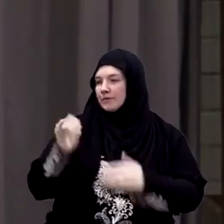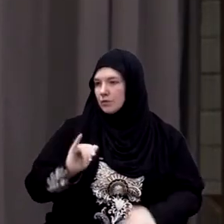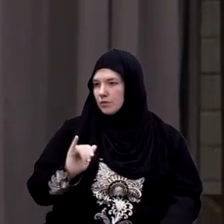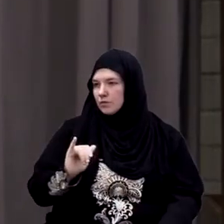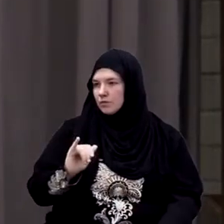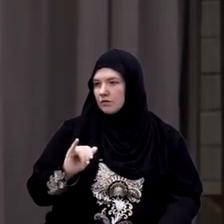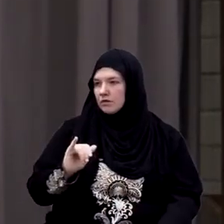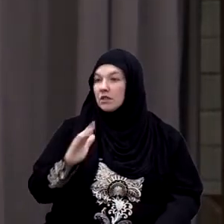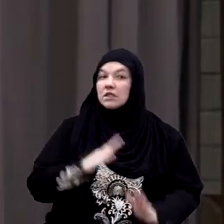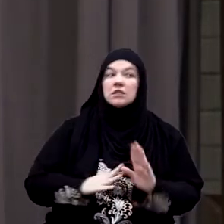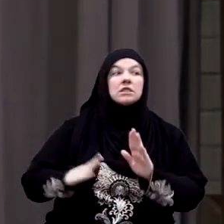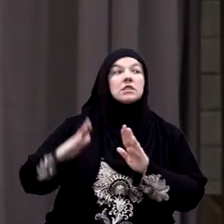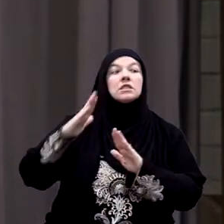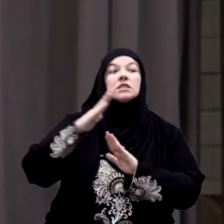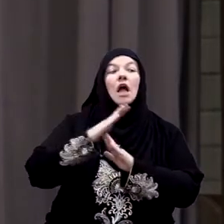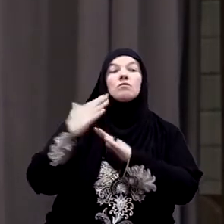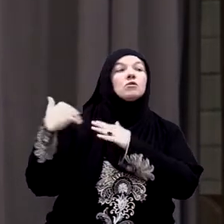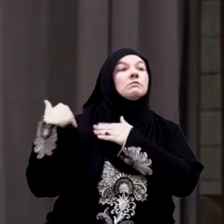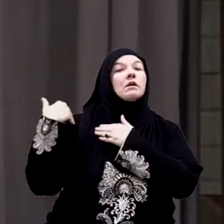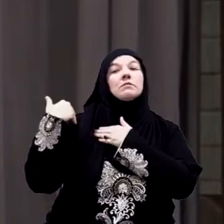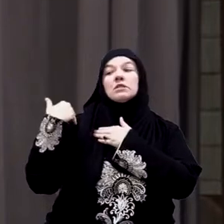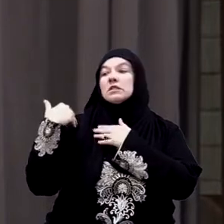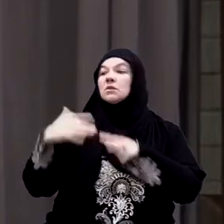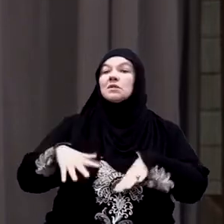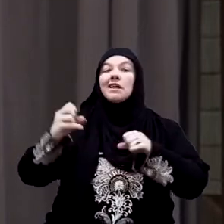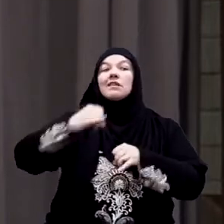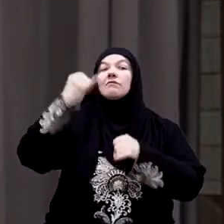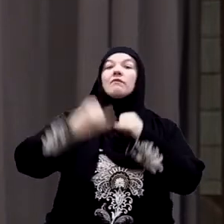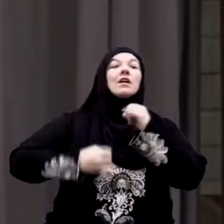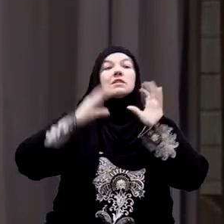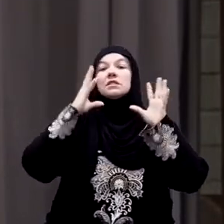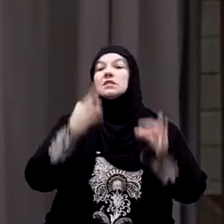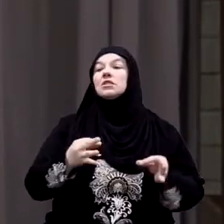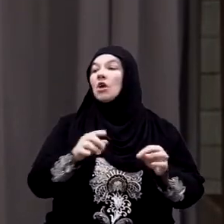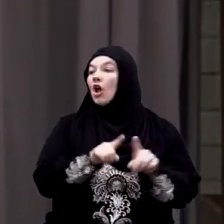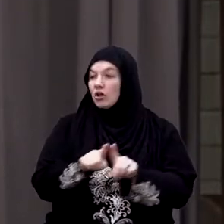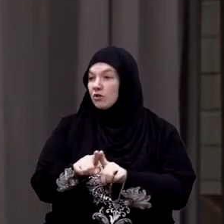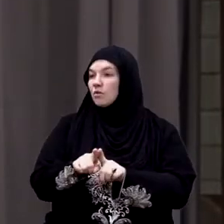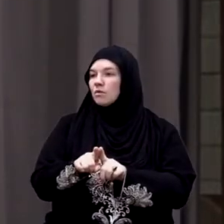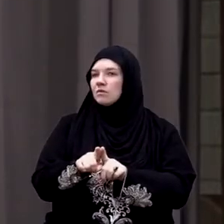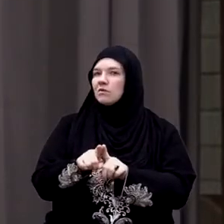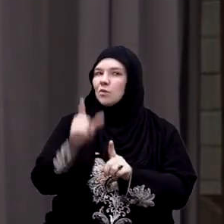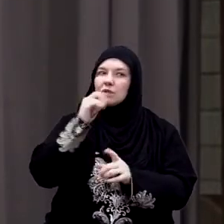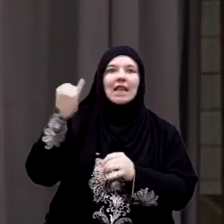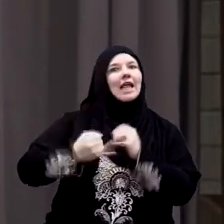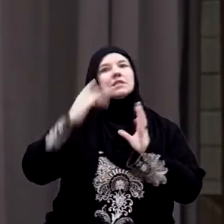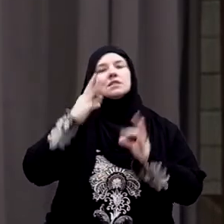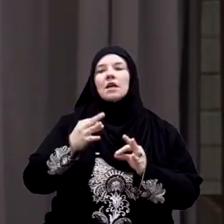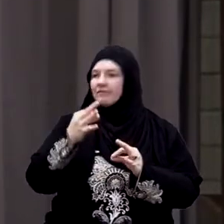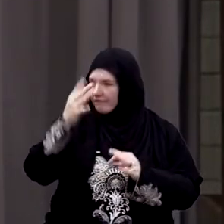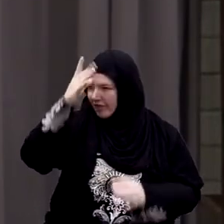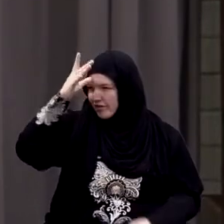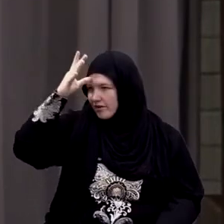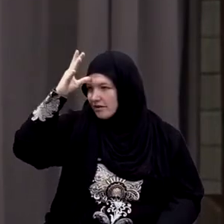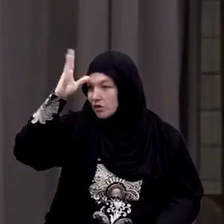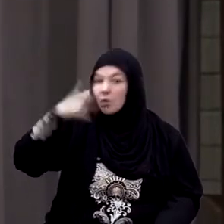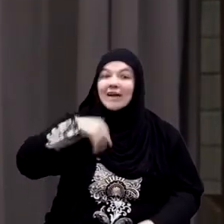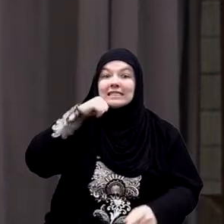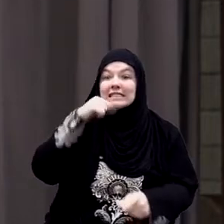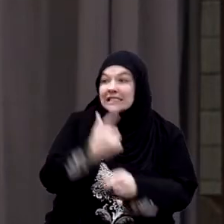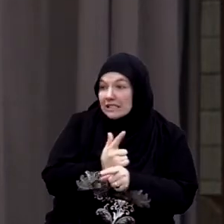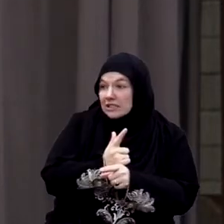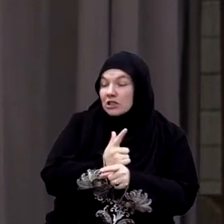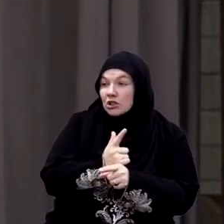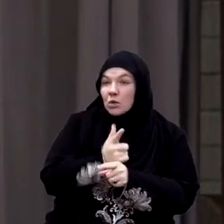ultimate responsibility for taking the final decision also stays with the father. So our sisters who